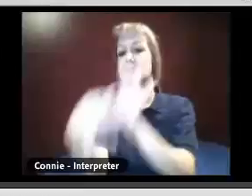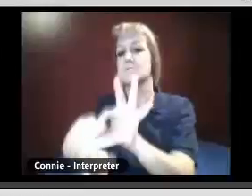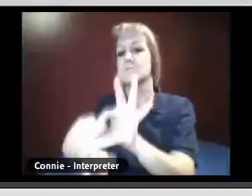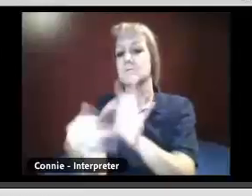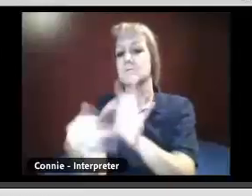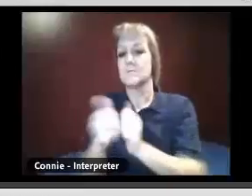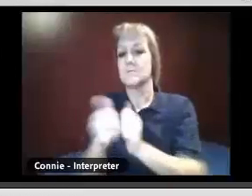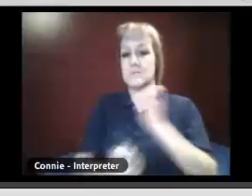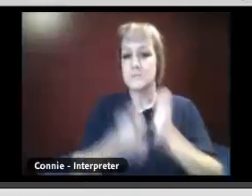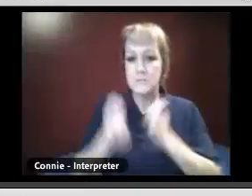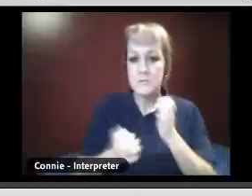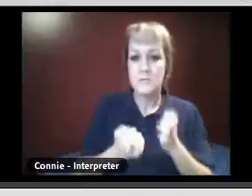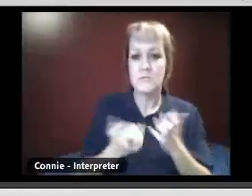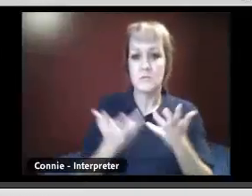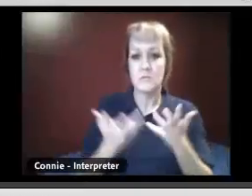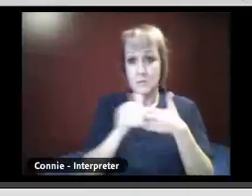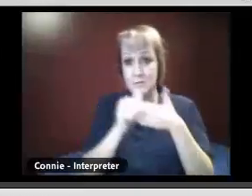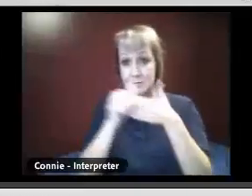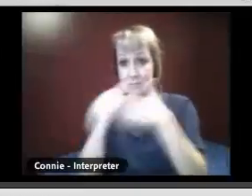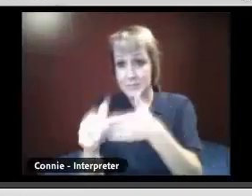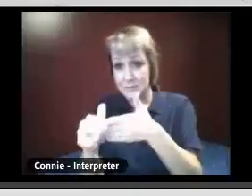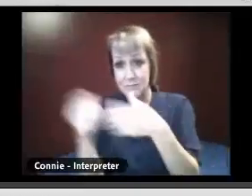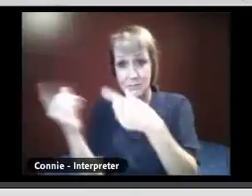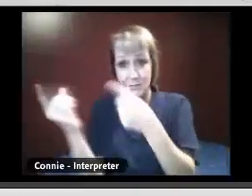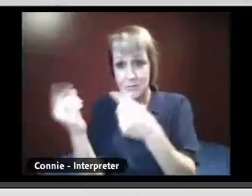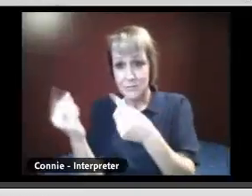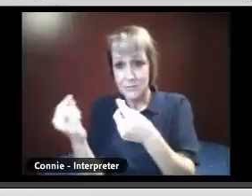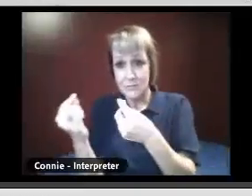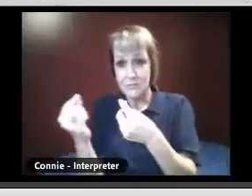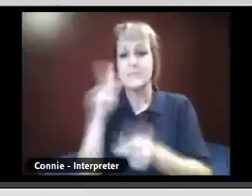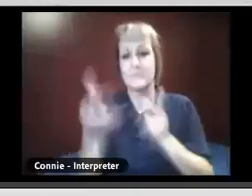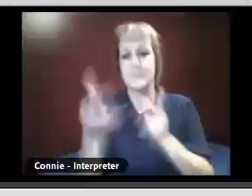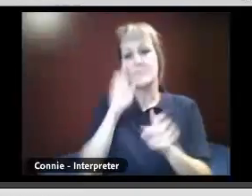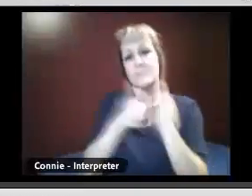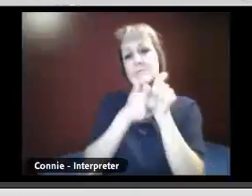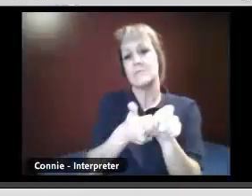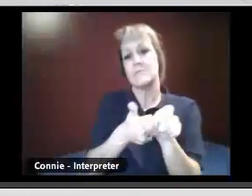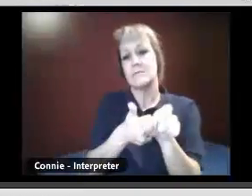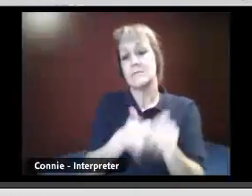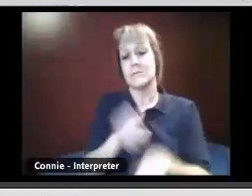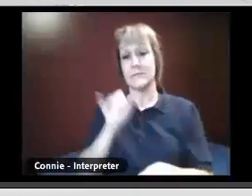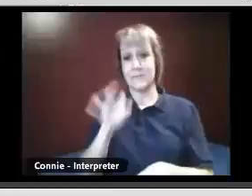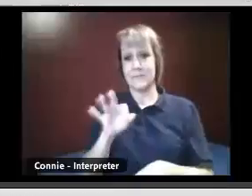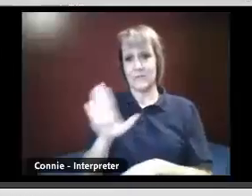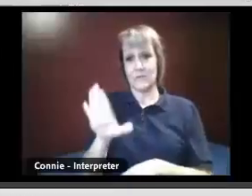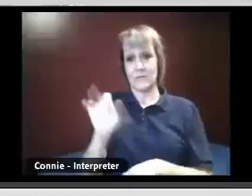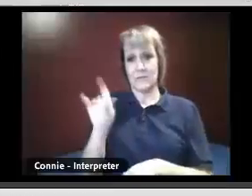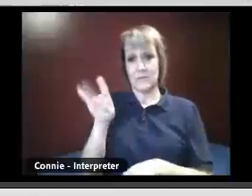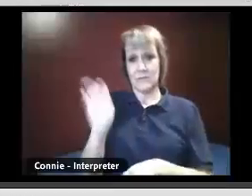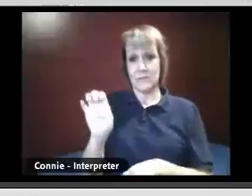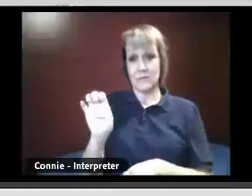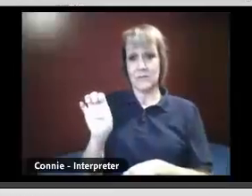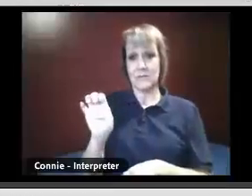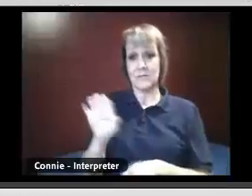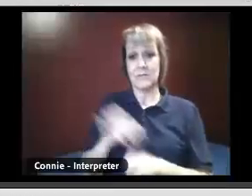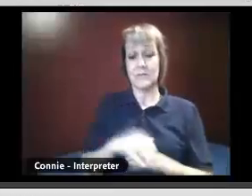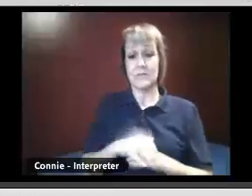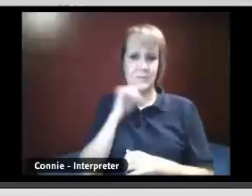where you want to lead them, well, then you have a better chance that people will follow. If your style is such that it